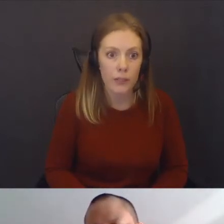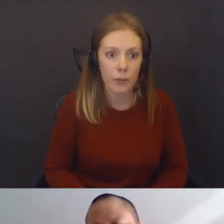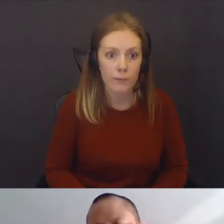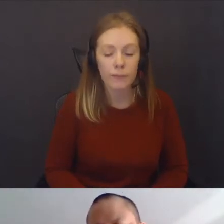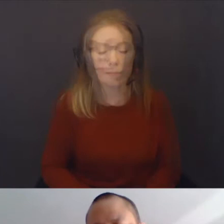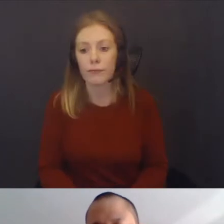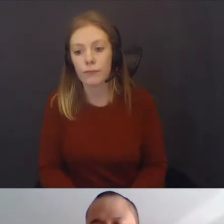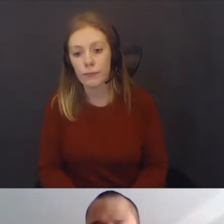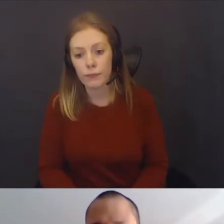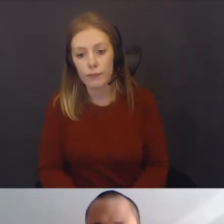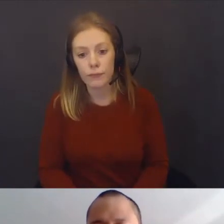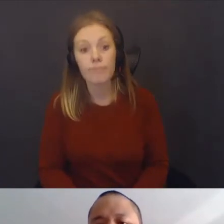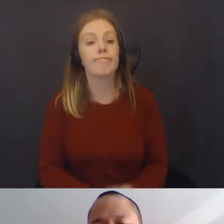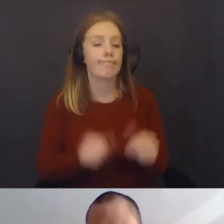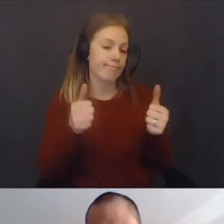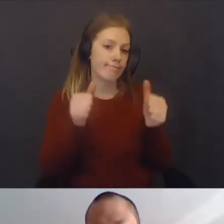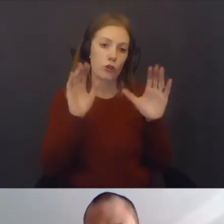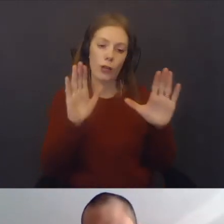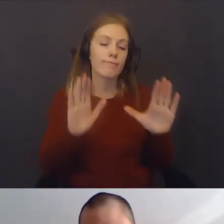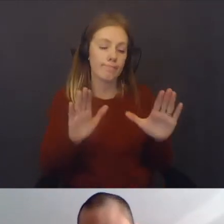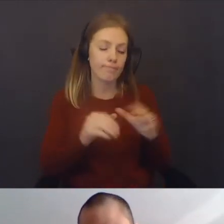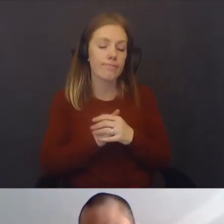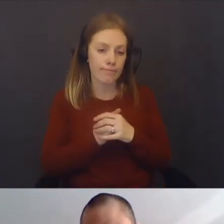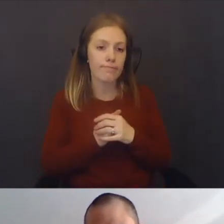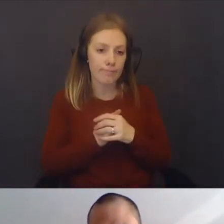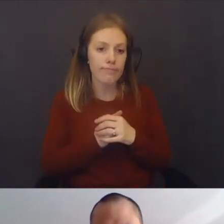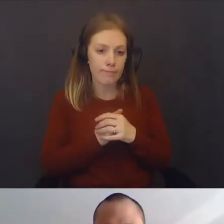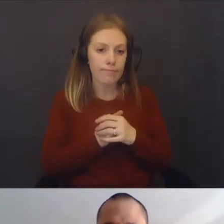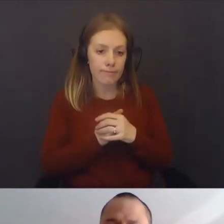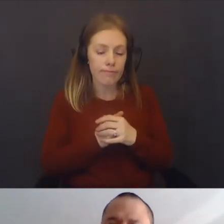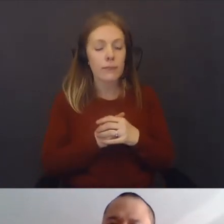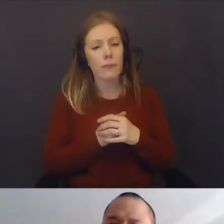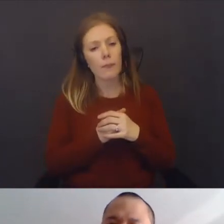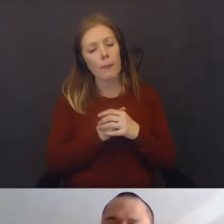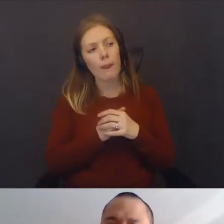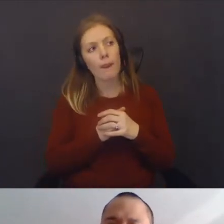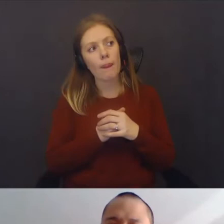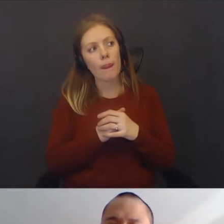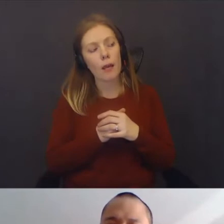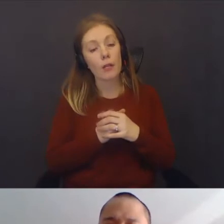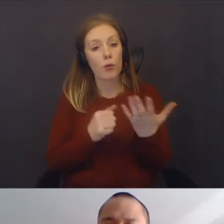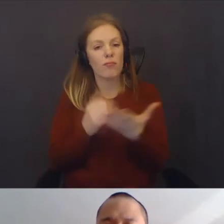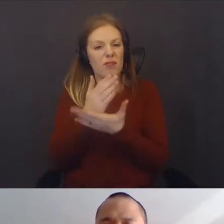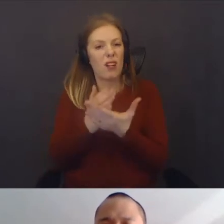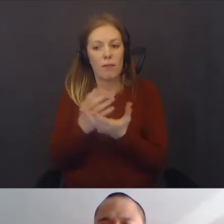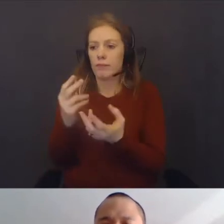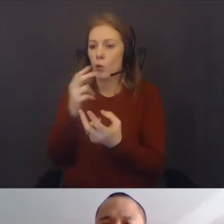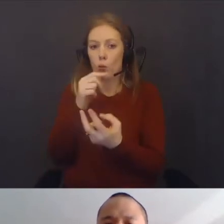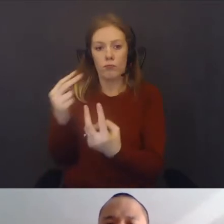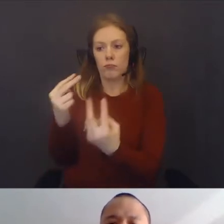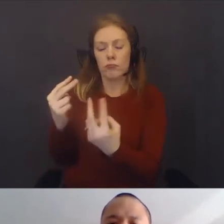as possible. Great, great. And so can you explain to our viewers who aren't deaf